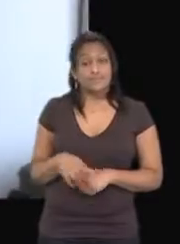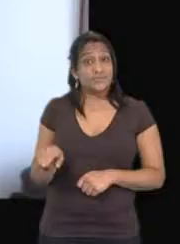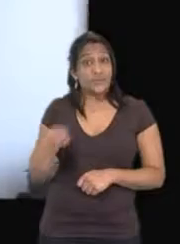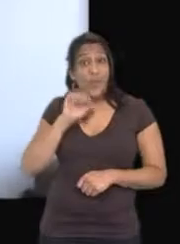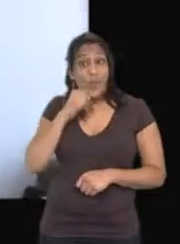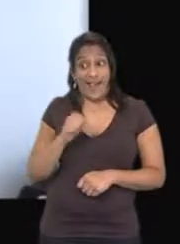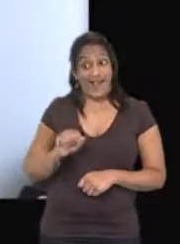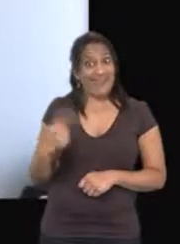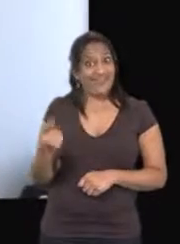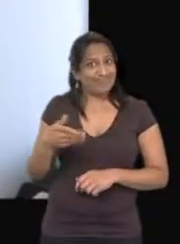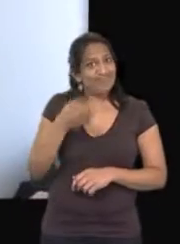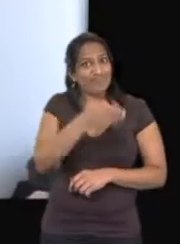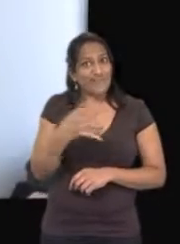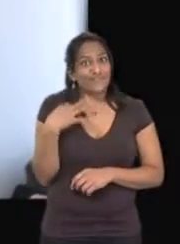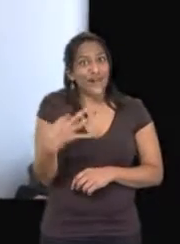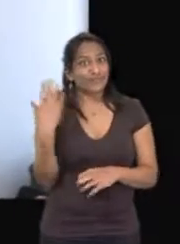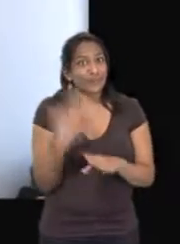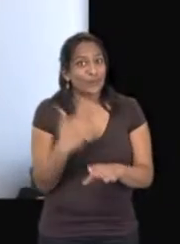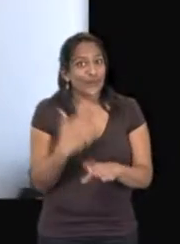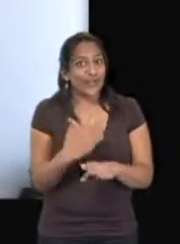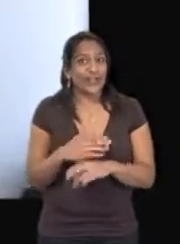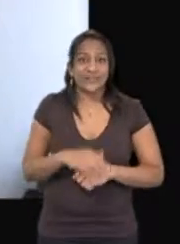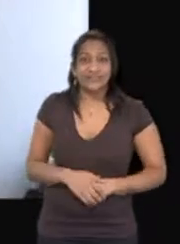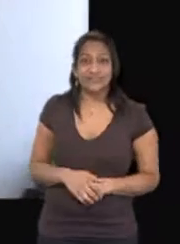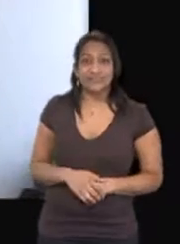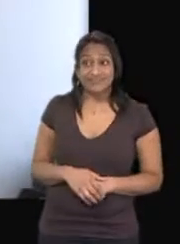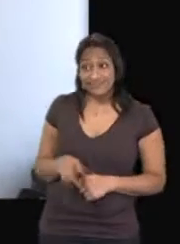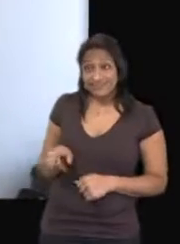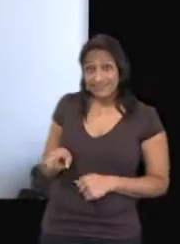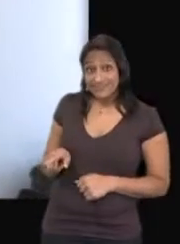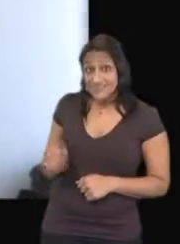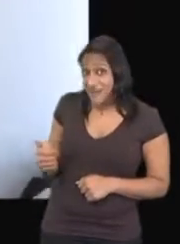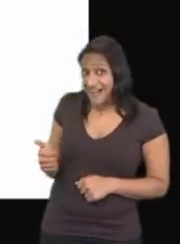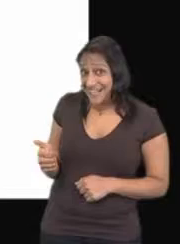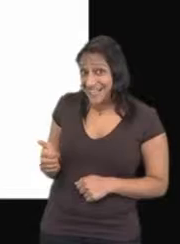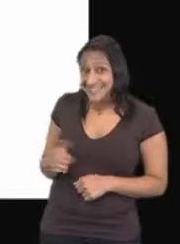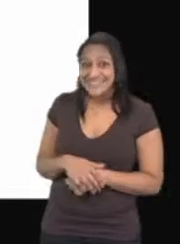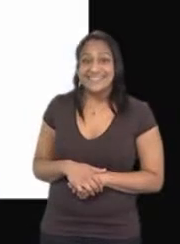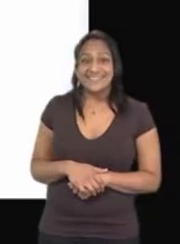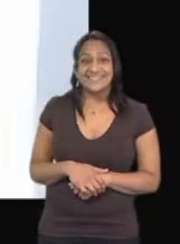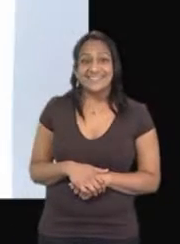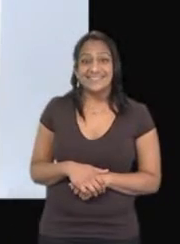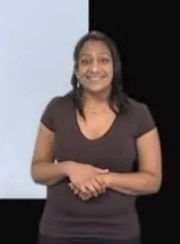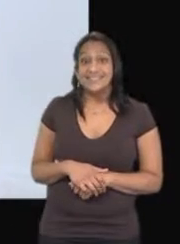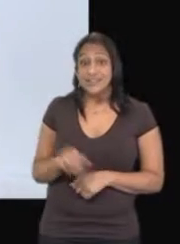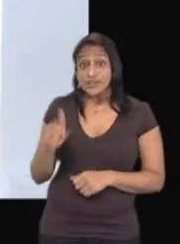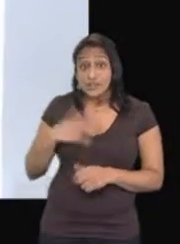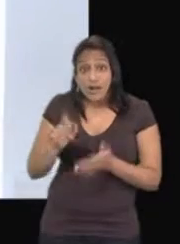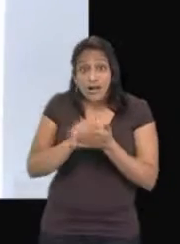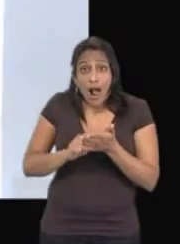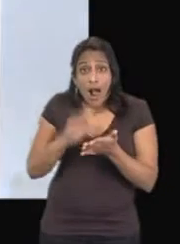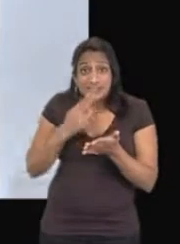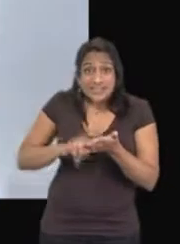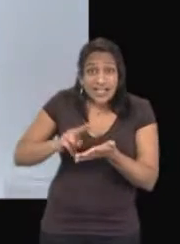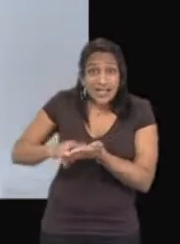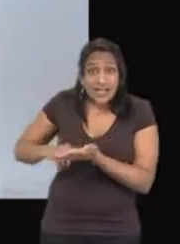She will be able to do some voluntary work, so... Yes, please. You okay, babe? Do you want to do some colouring and